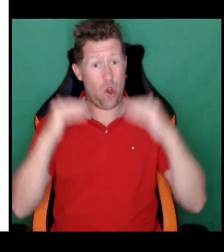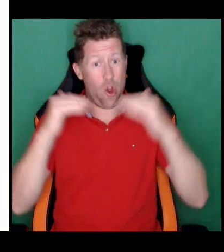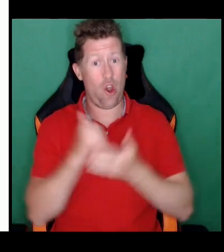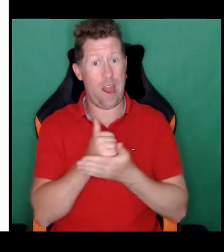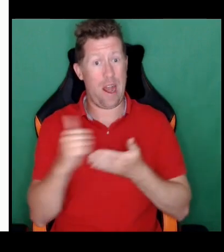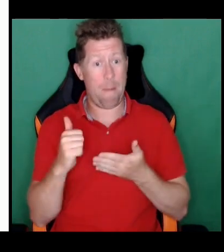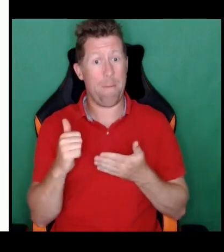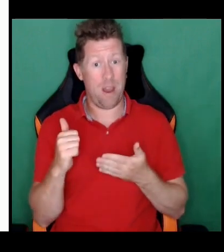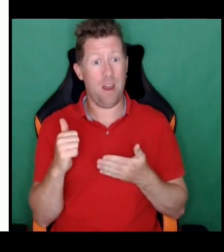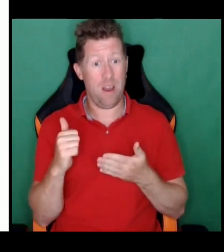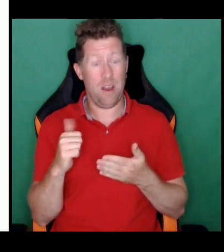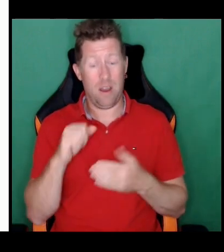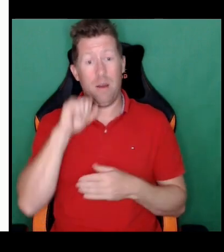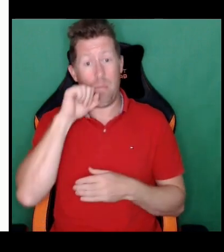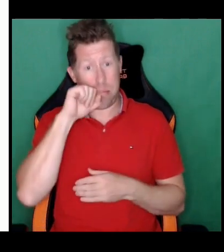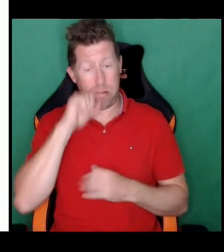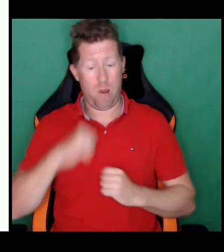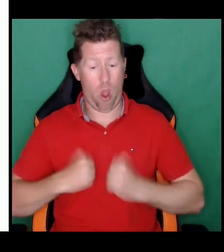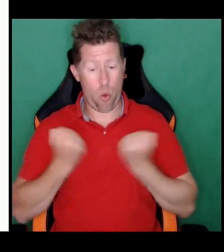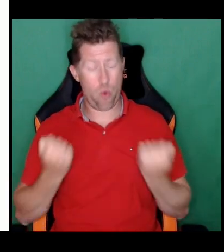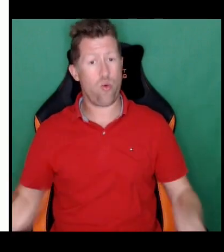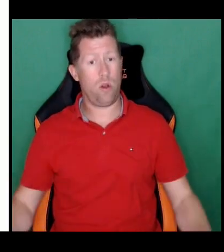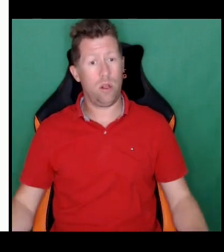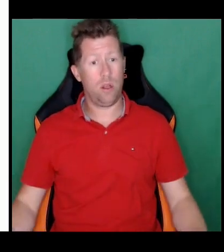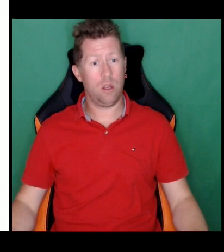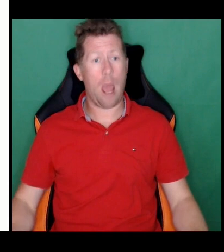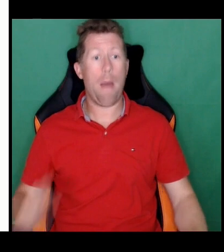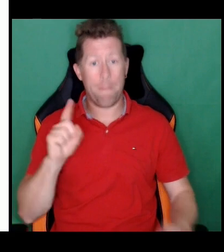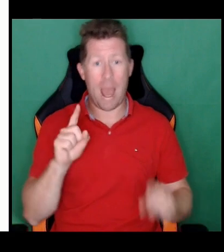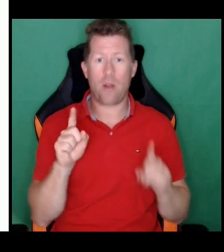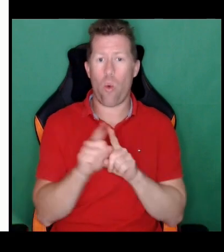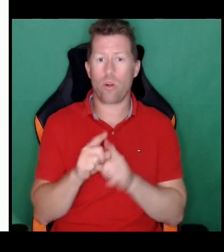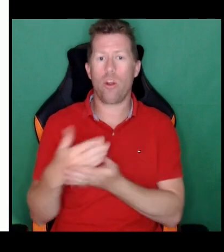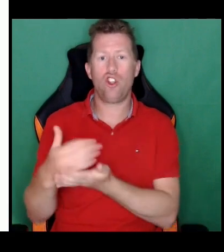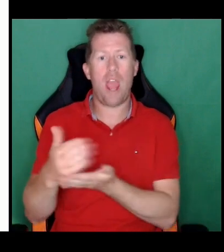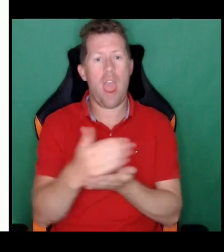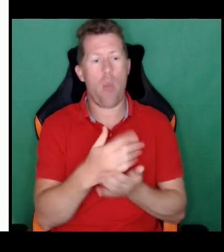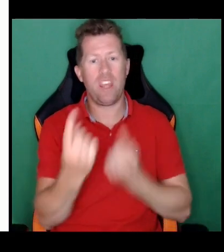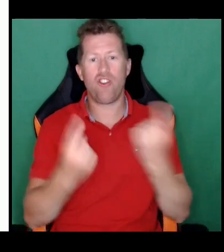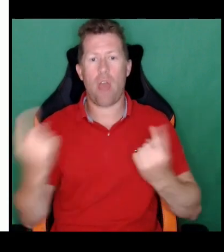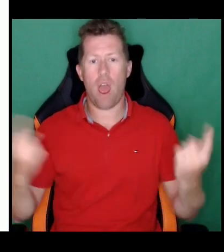are vaping using their own vape, although they're also sharing vapes frequently.